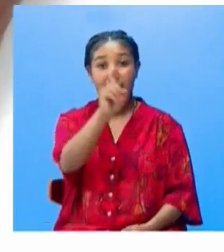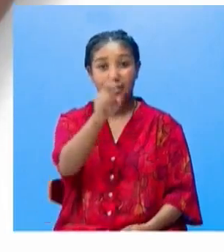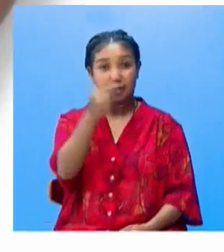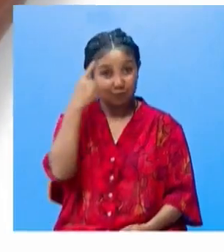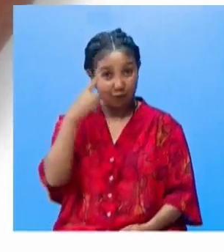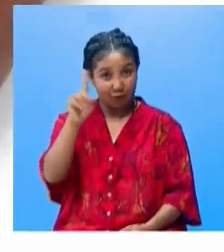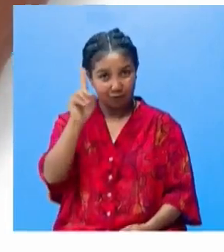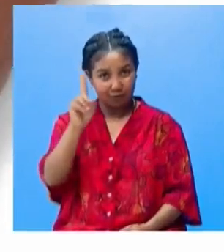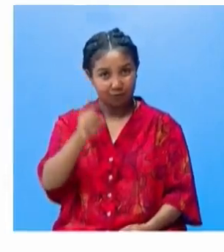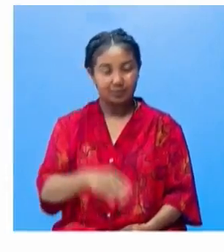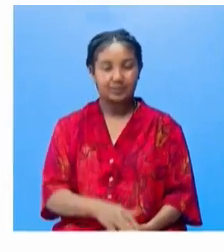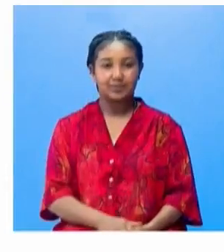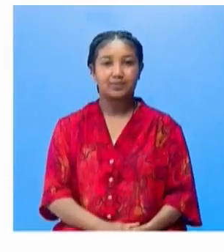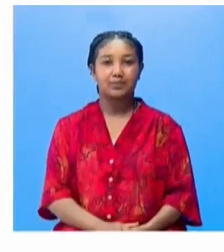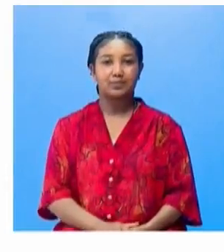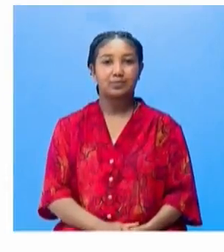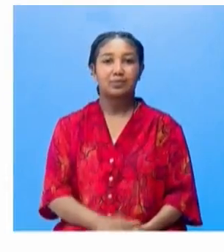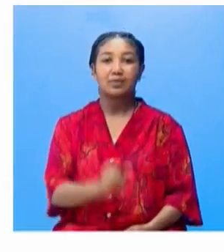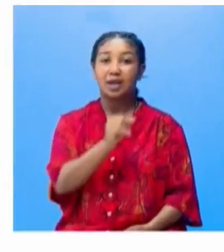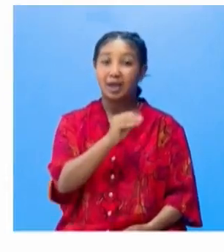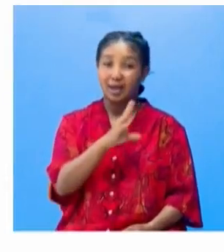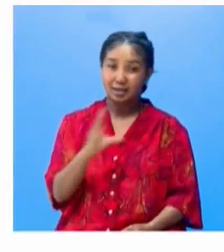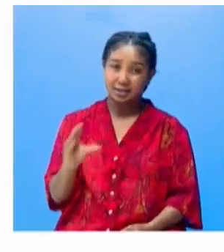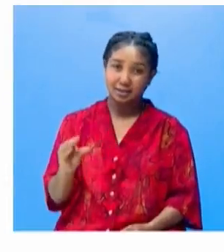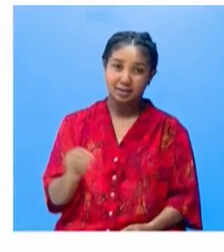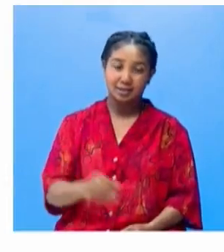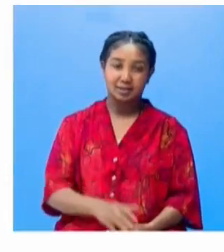for, and